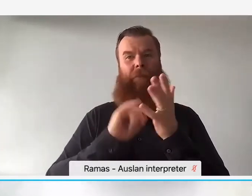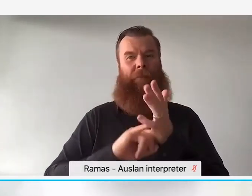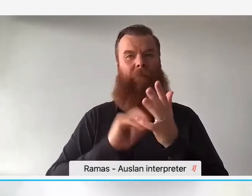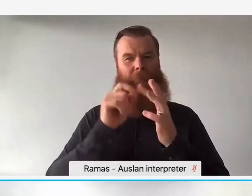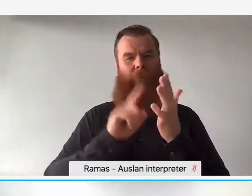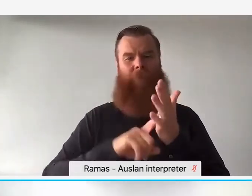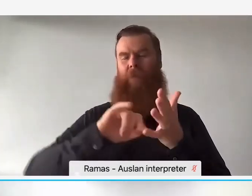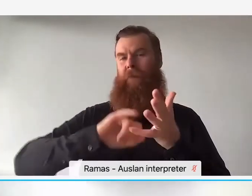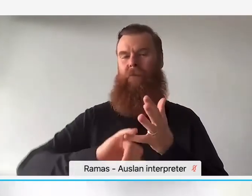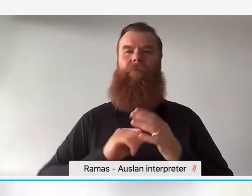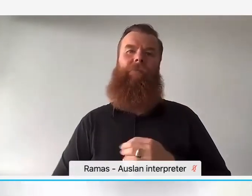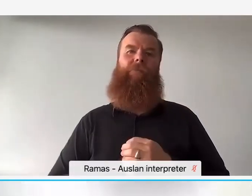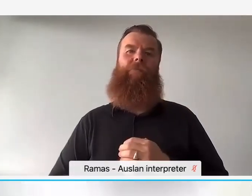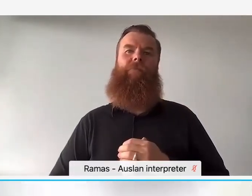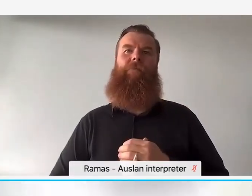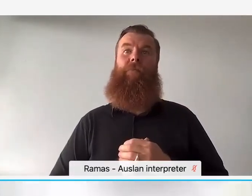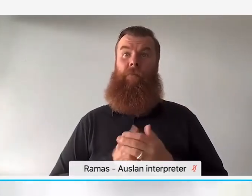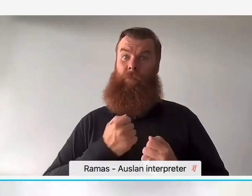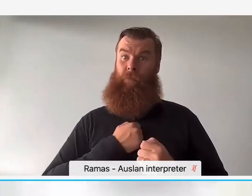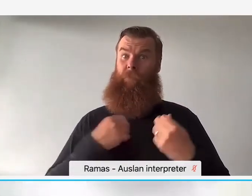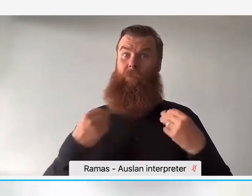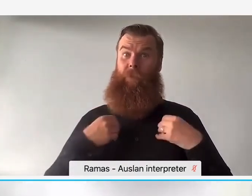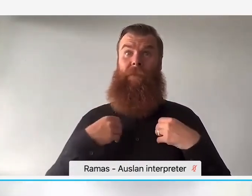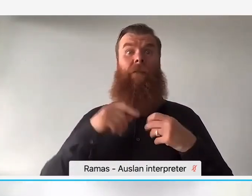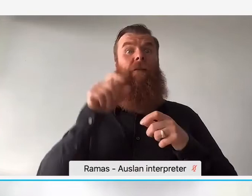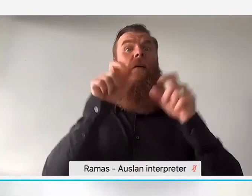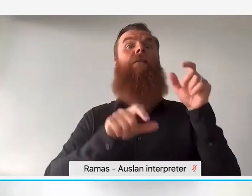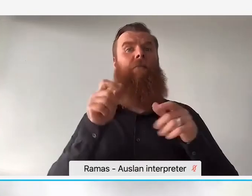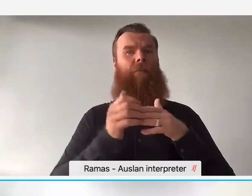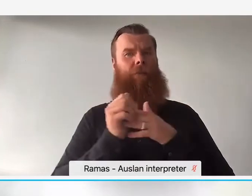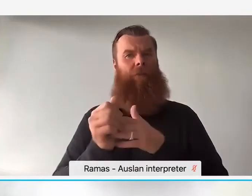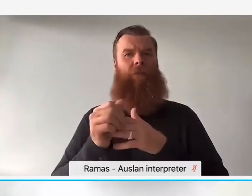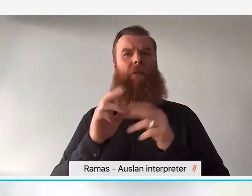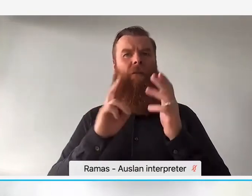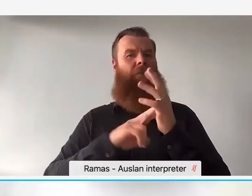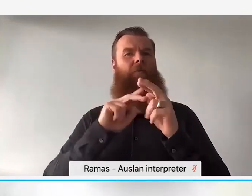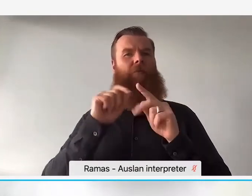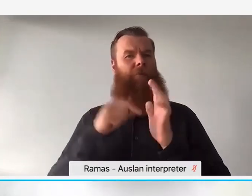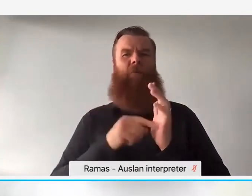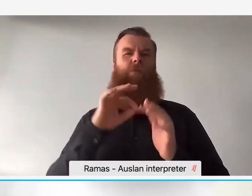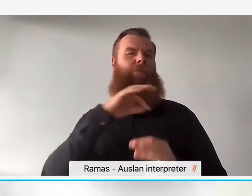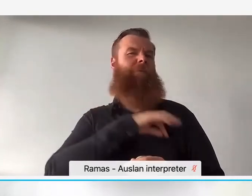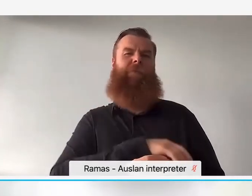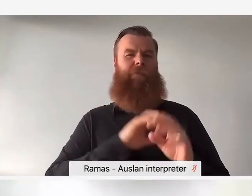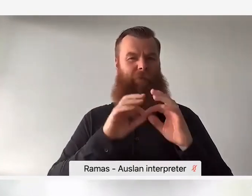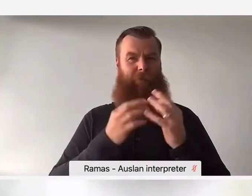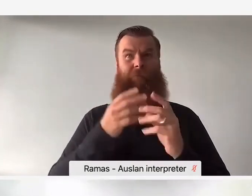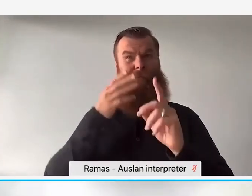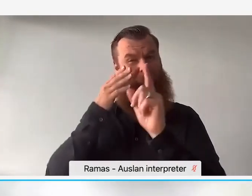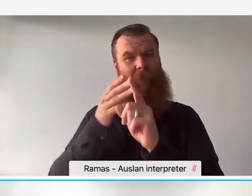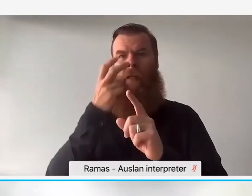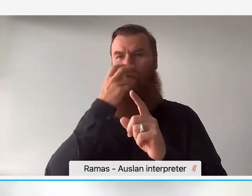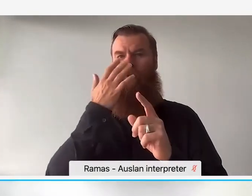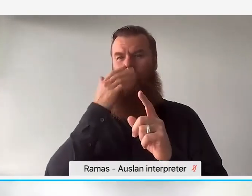Bolton Clarke? We are a customer-led not-for-profit organisation specialising in aged care services. We